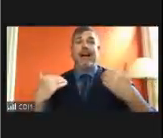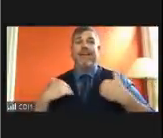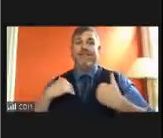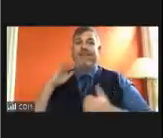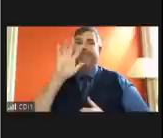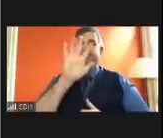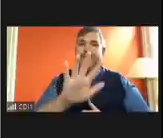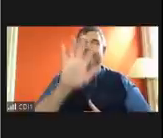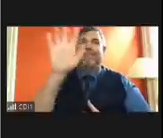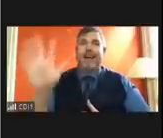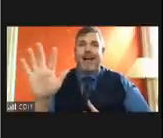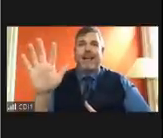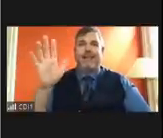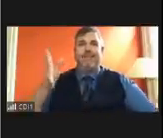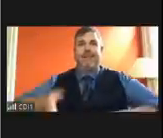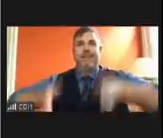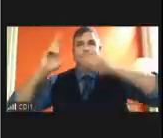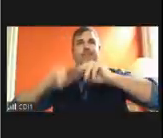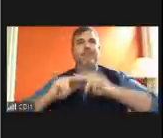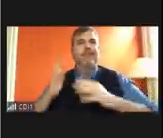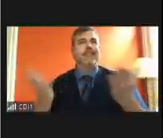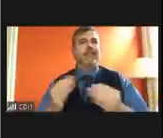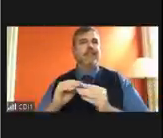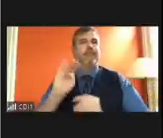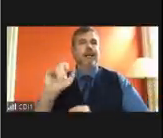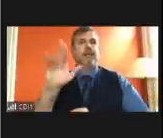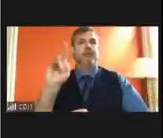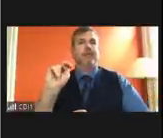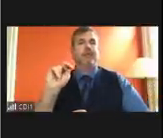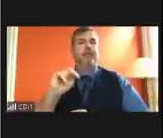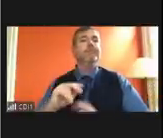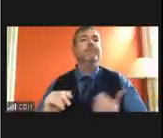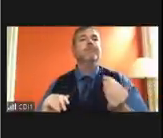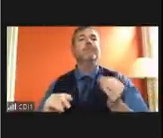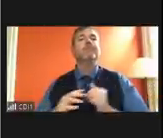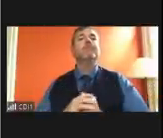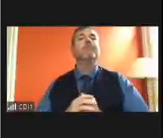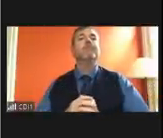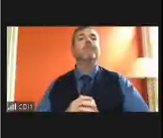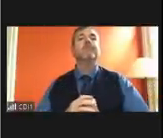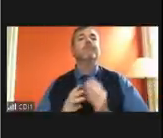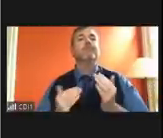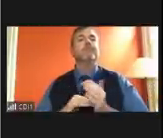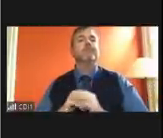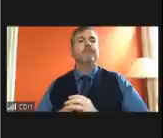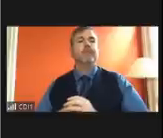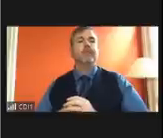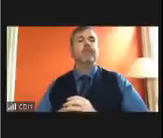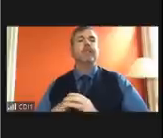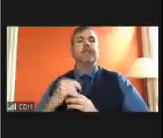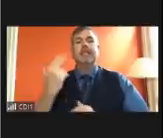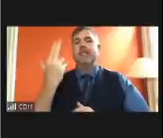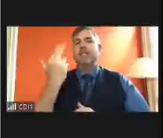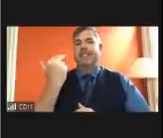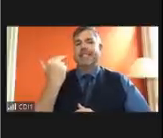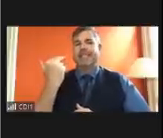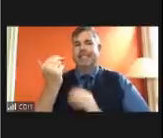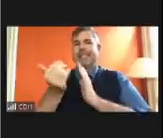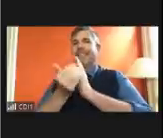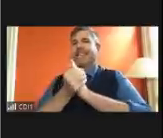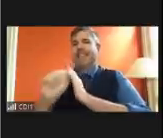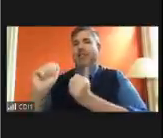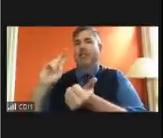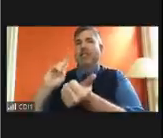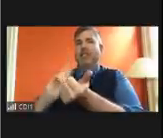for 1,700 residents. There's also 13 skilled nursing facilities, which care for